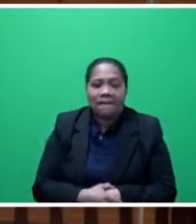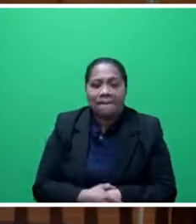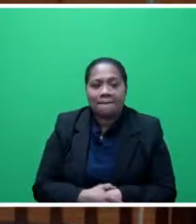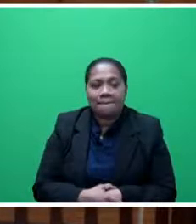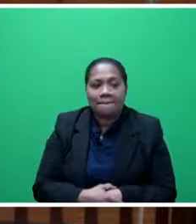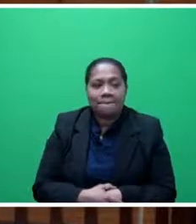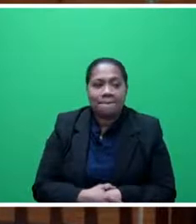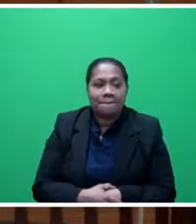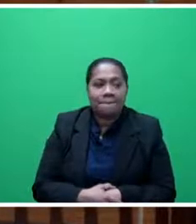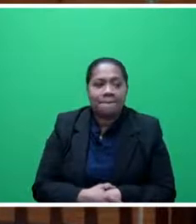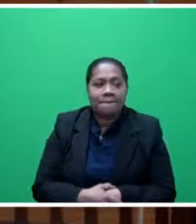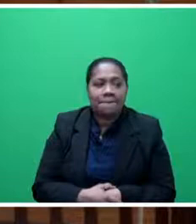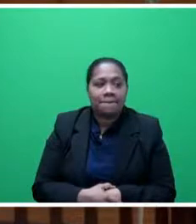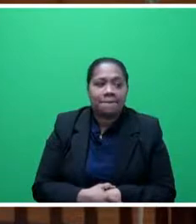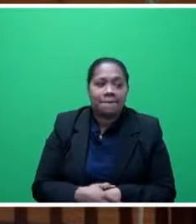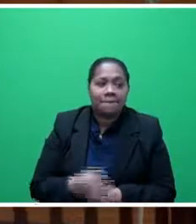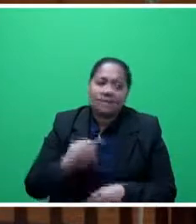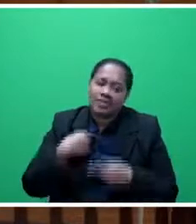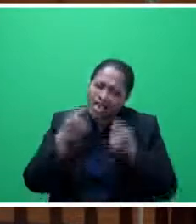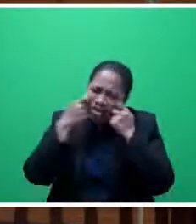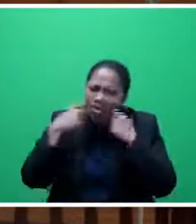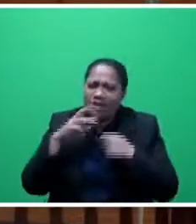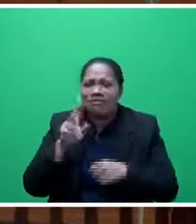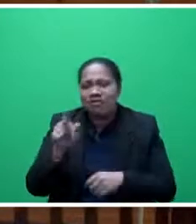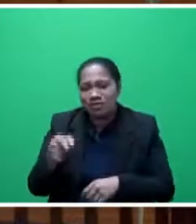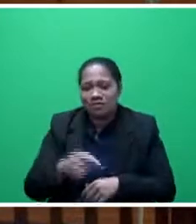I cry for you.